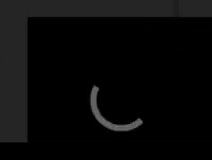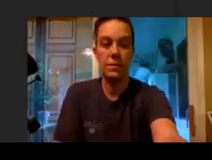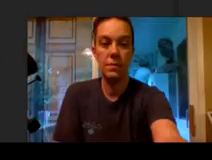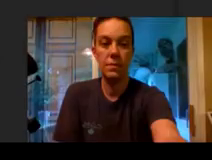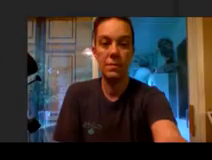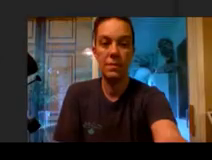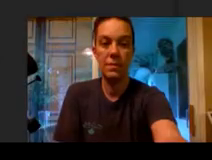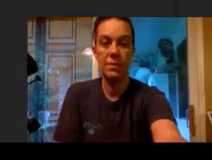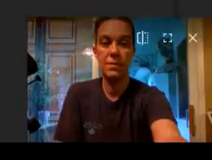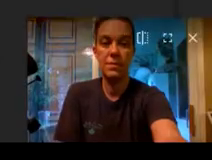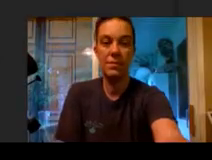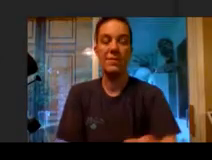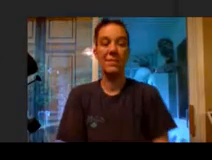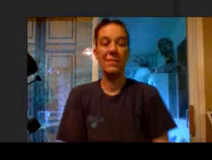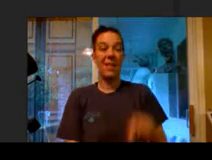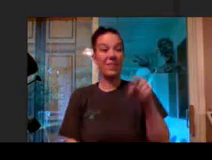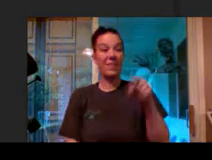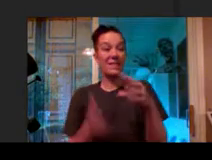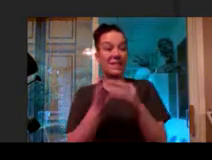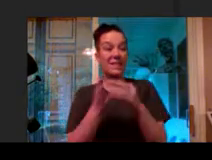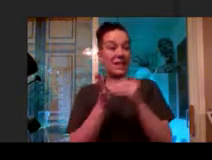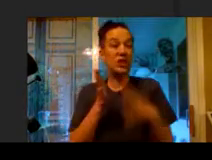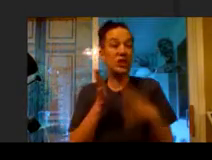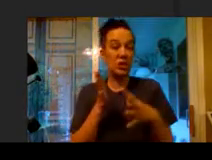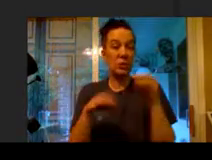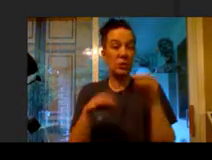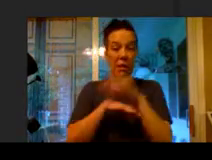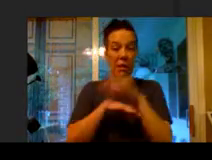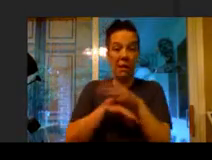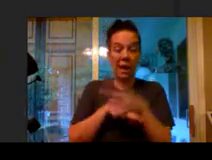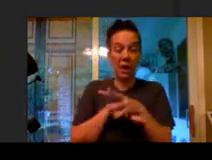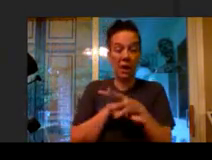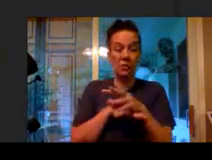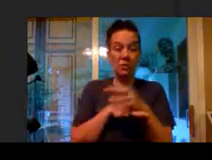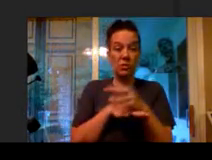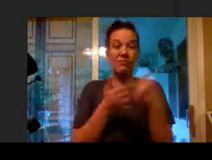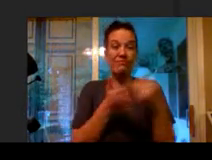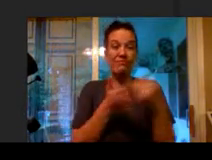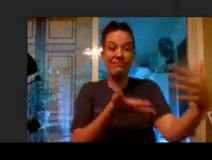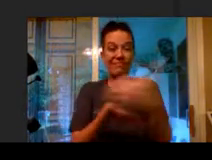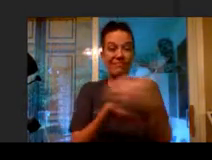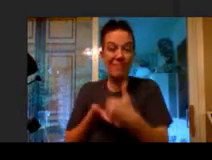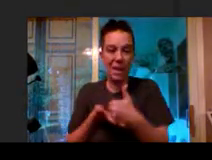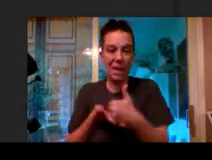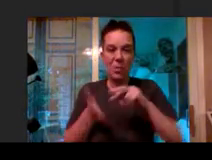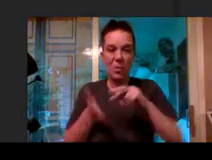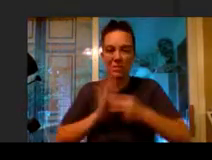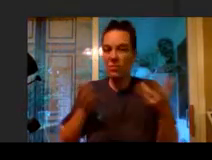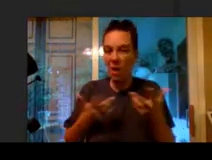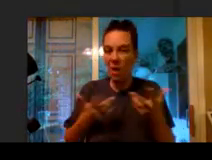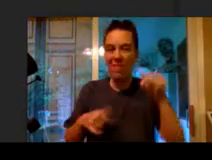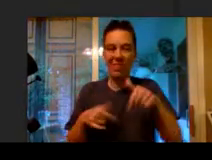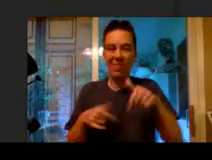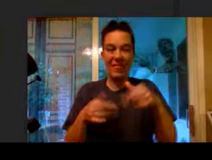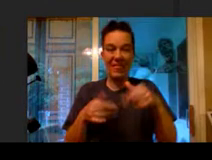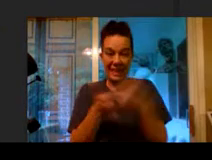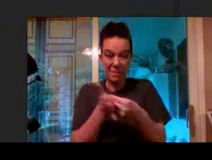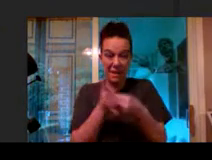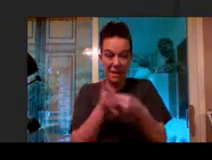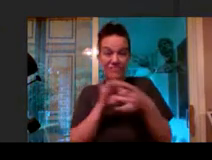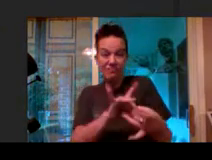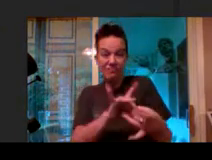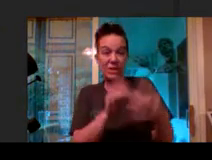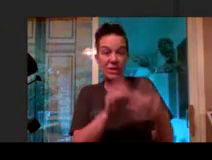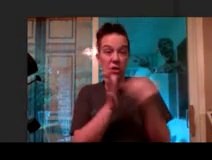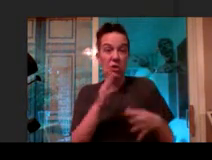This is a student council fundraiser, which means this is student council money, and you're not on